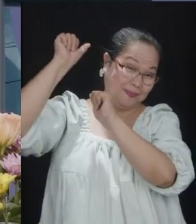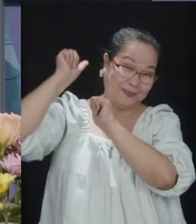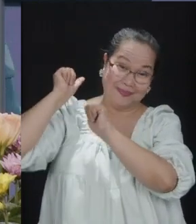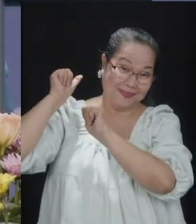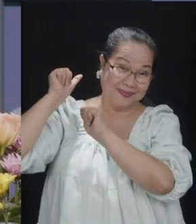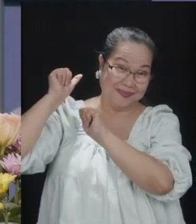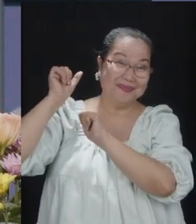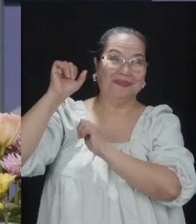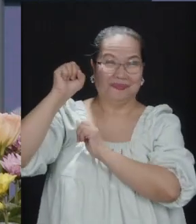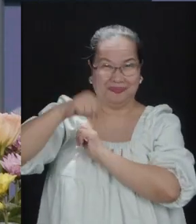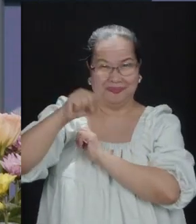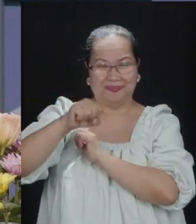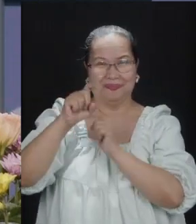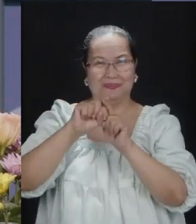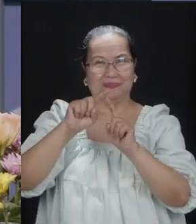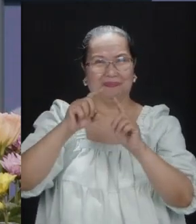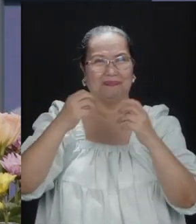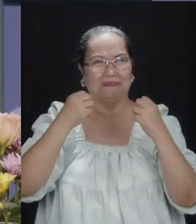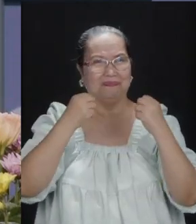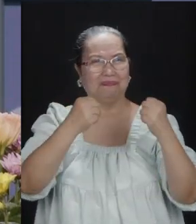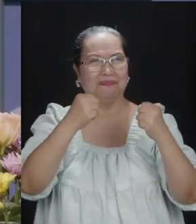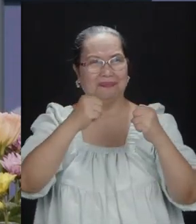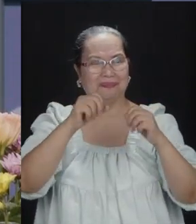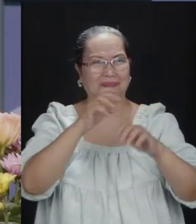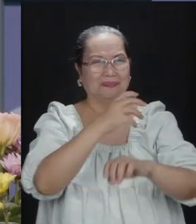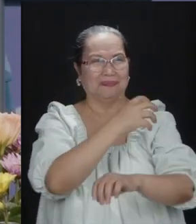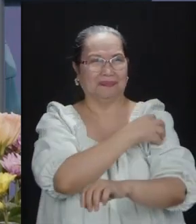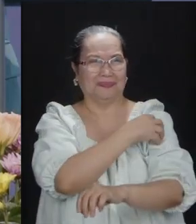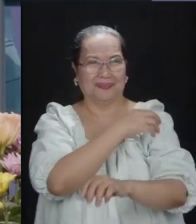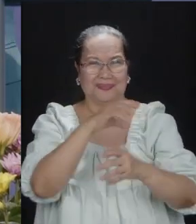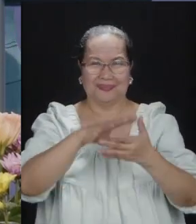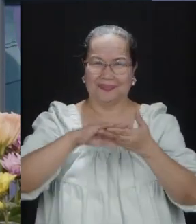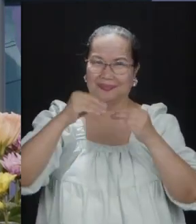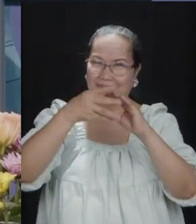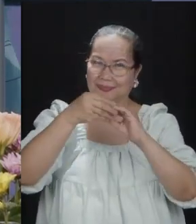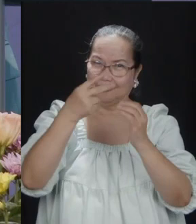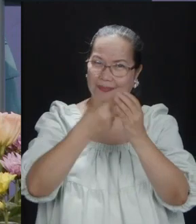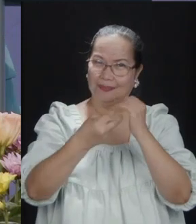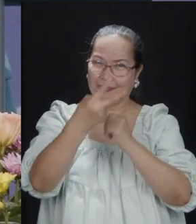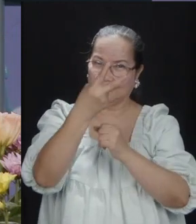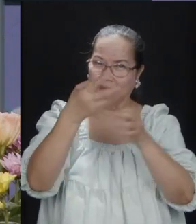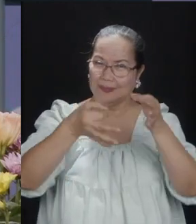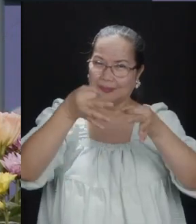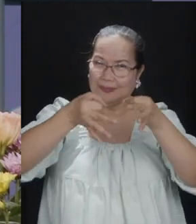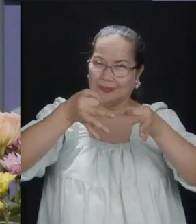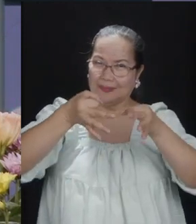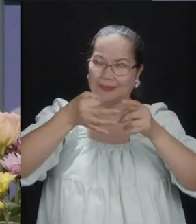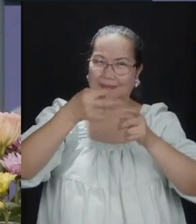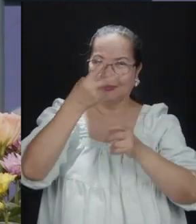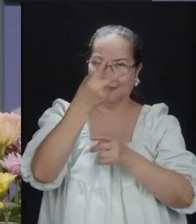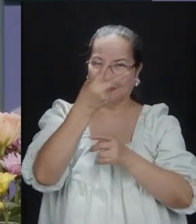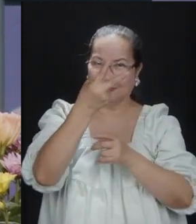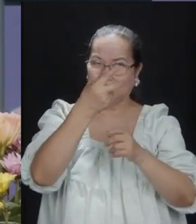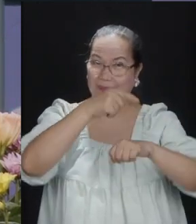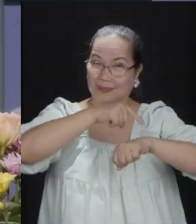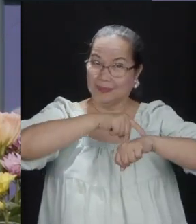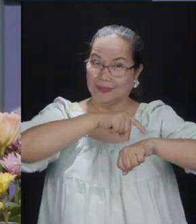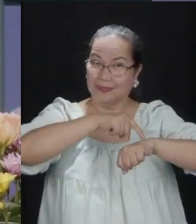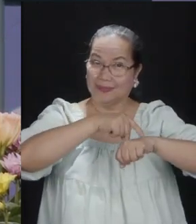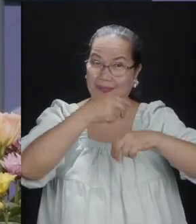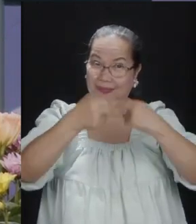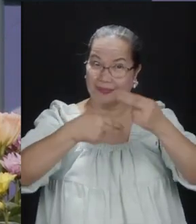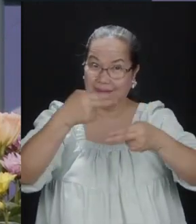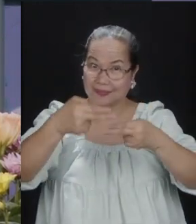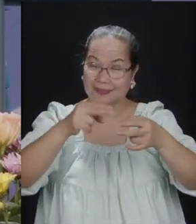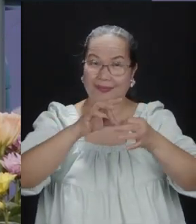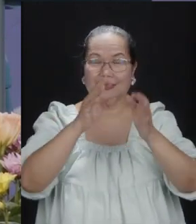a powerful story. And yes, we think of Judges as both a period in history and also as a book in